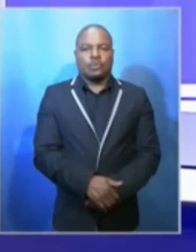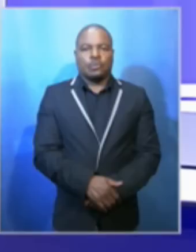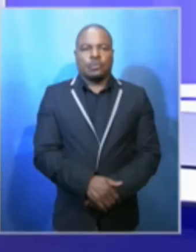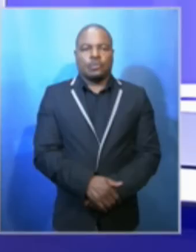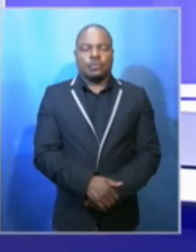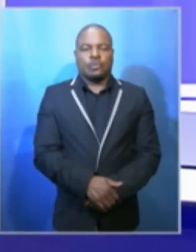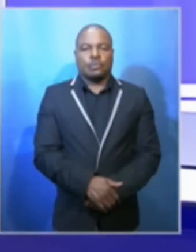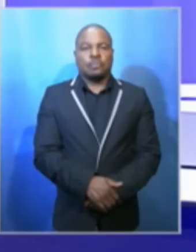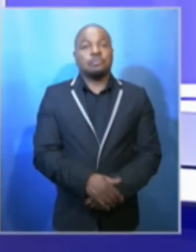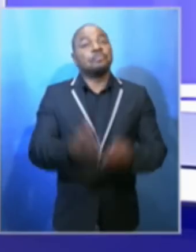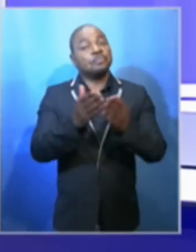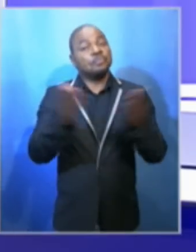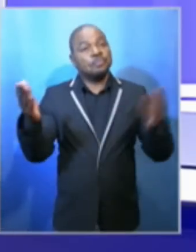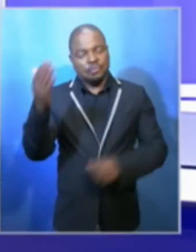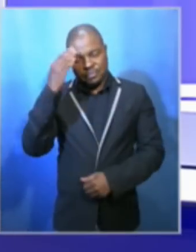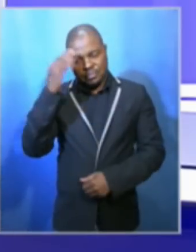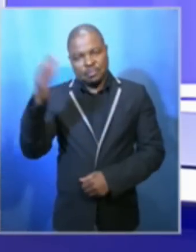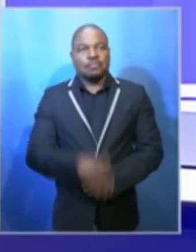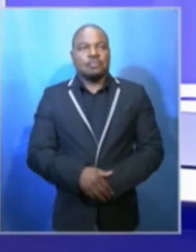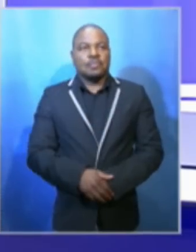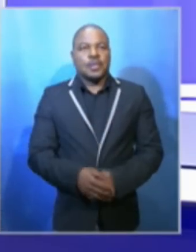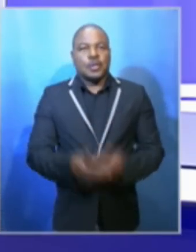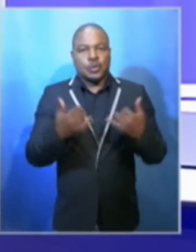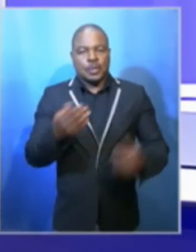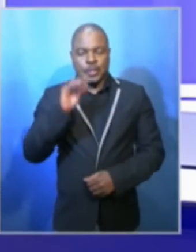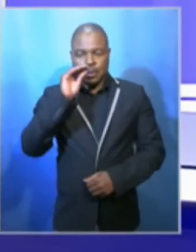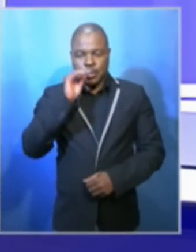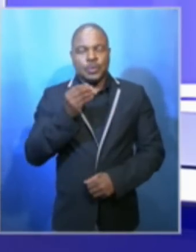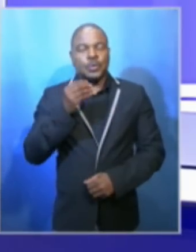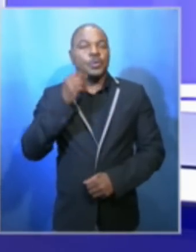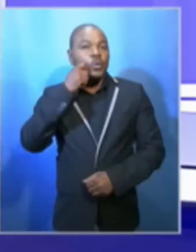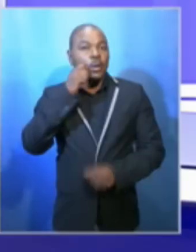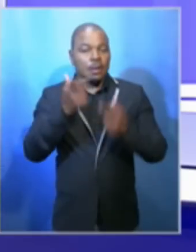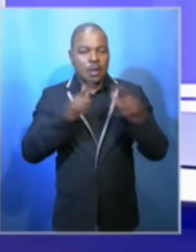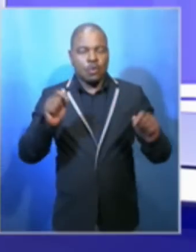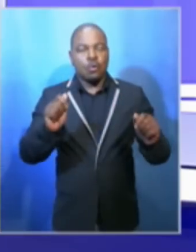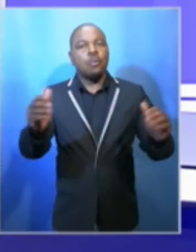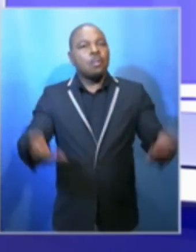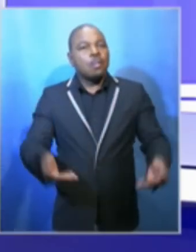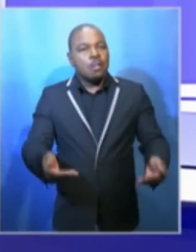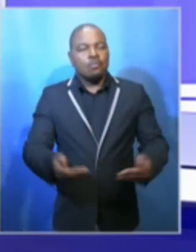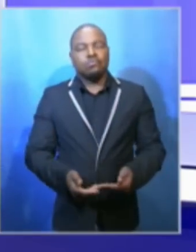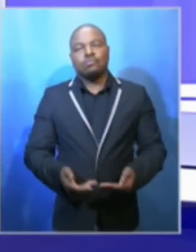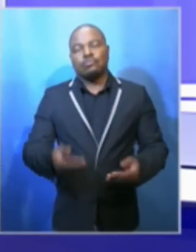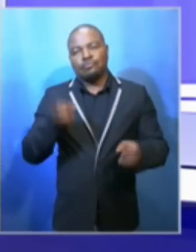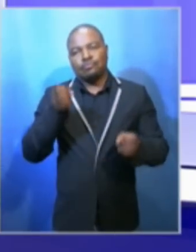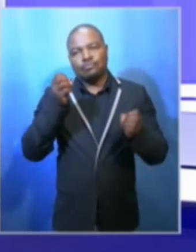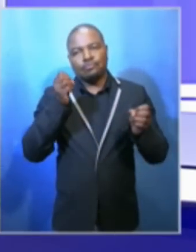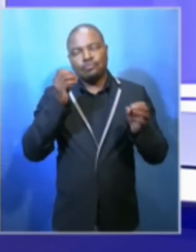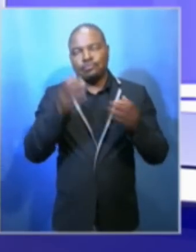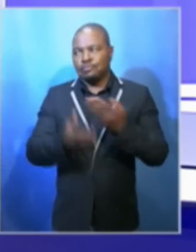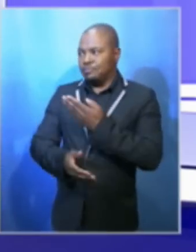Mothoetso Madume wa mogetse mo kgasong ya rona ya dikgang tsa Setswana. Tla re diale.